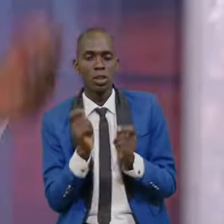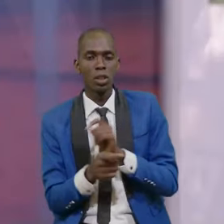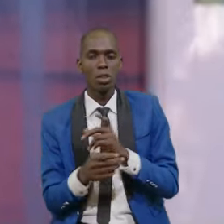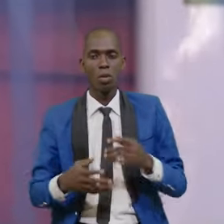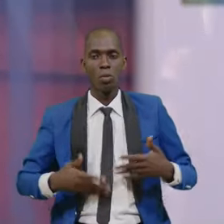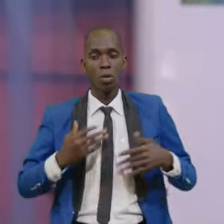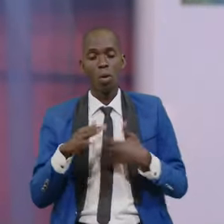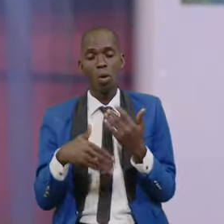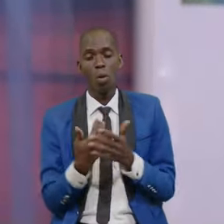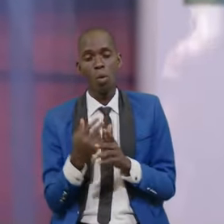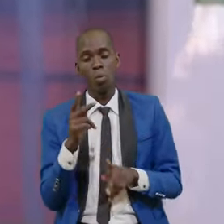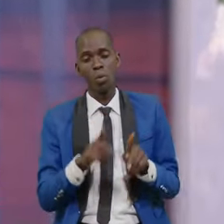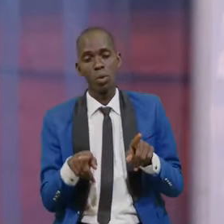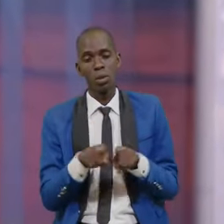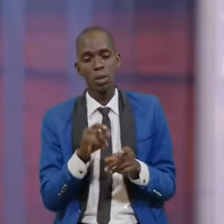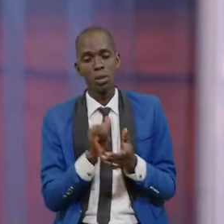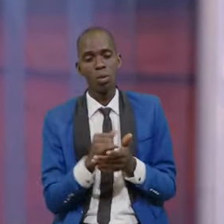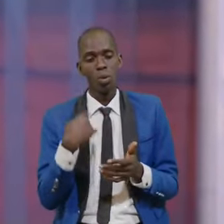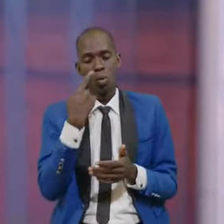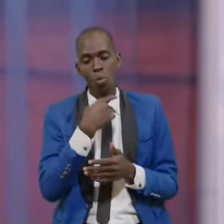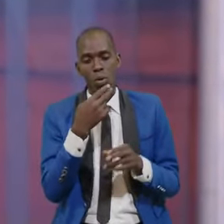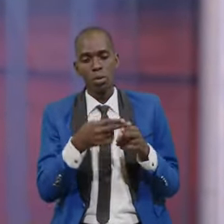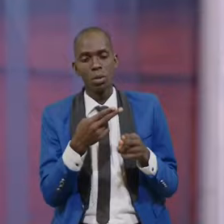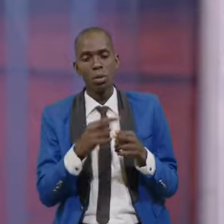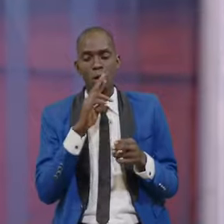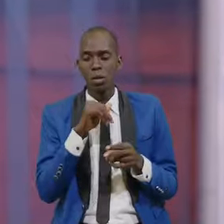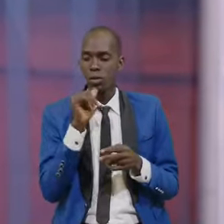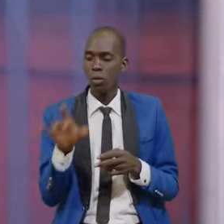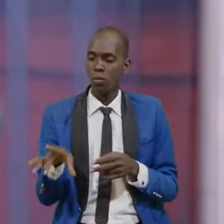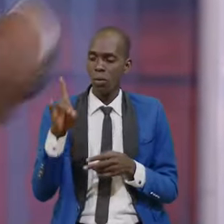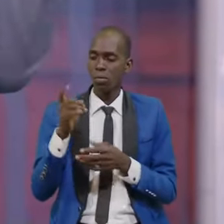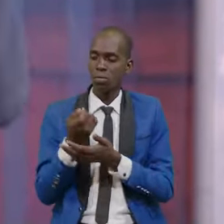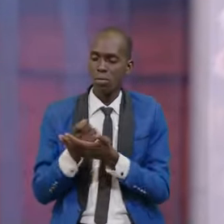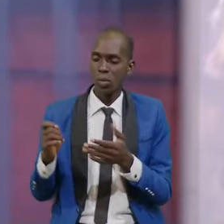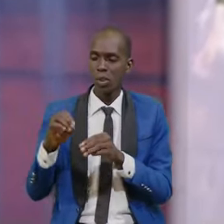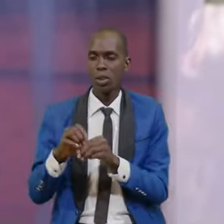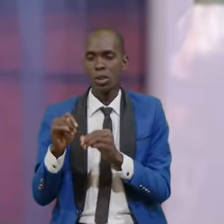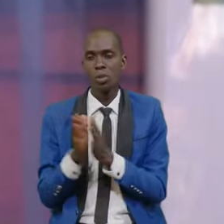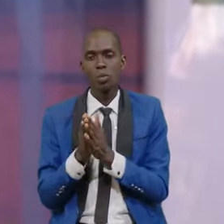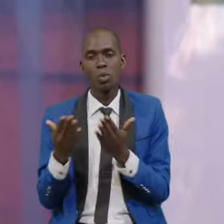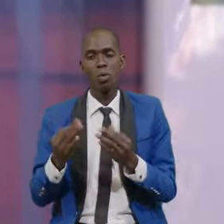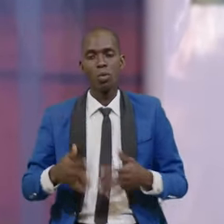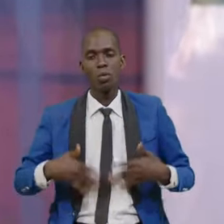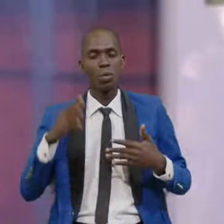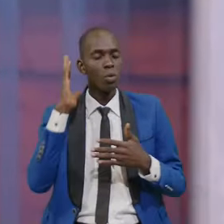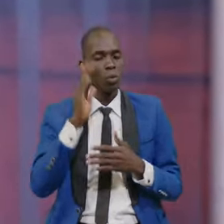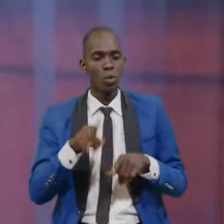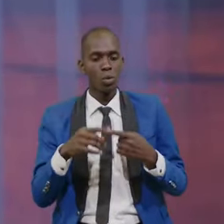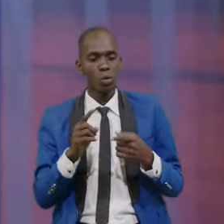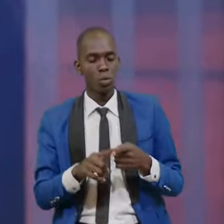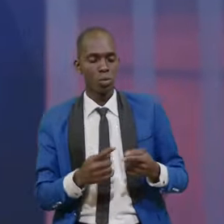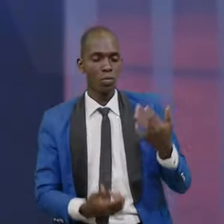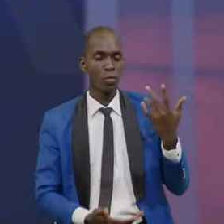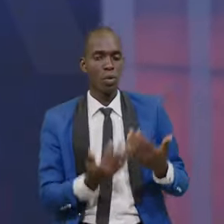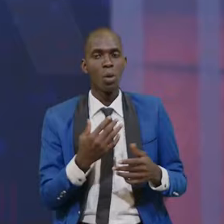those people whose names are not found, written, kept in the book of life, they go to the lake of fire. But the people who are